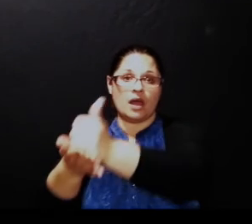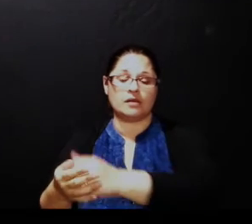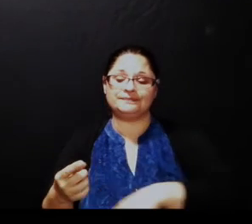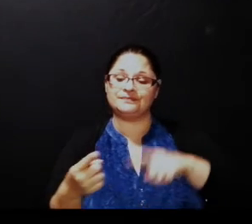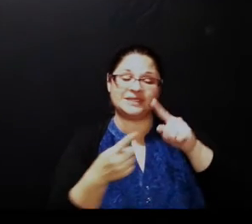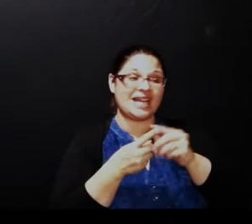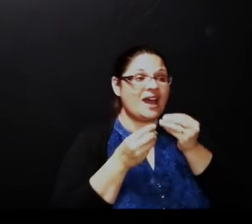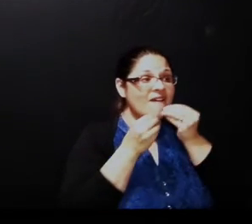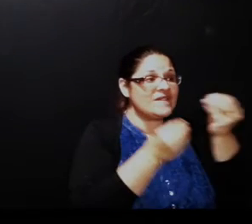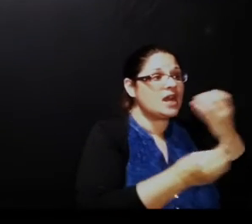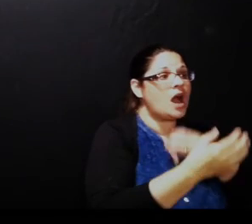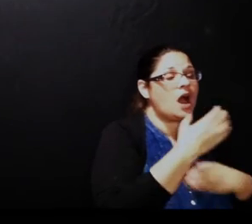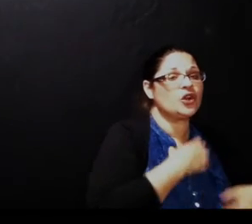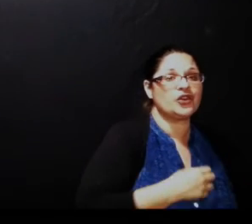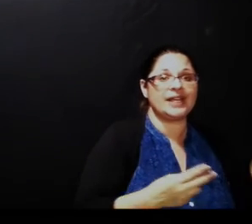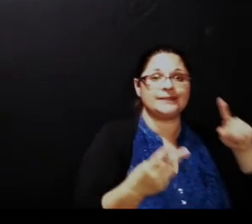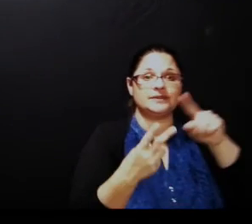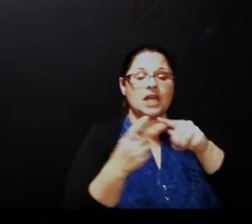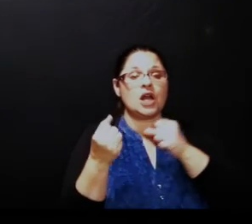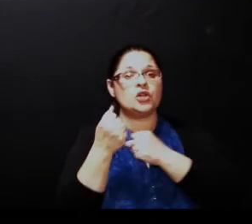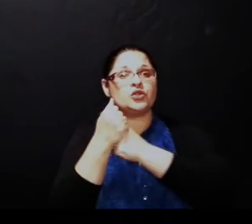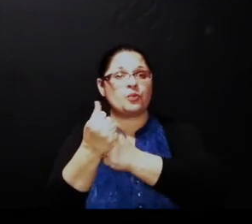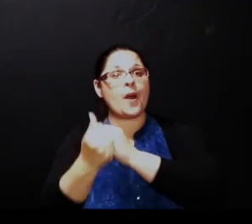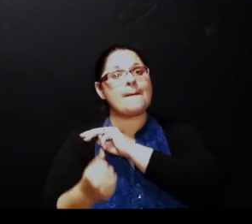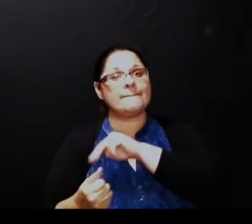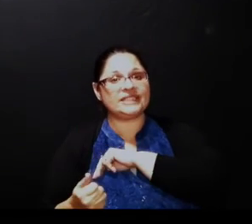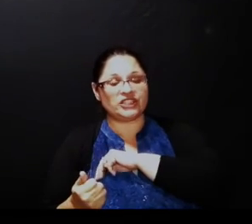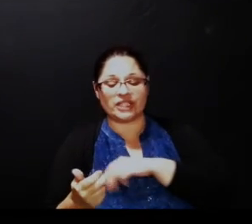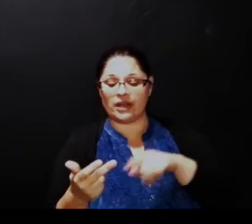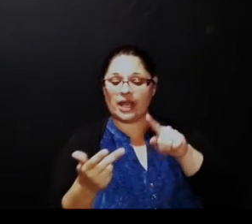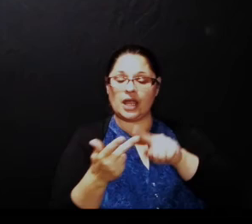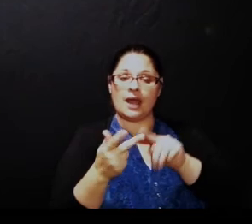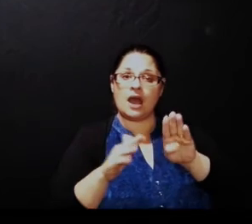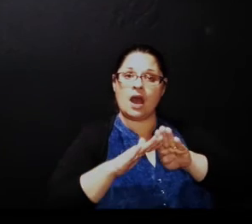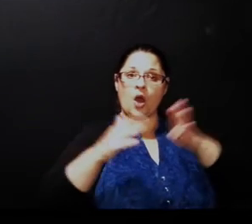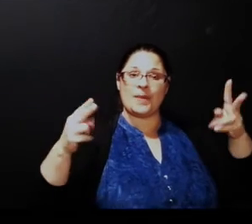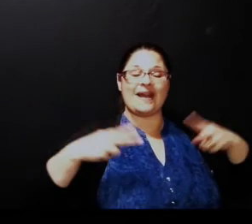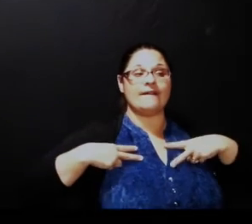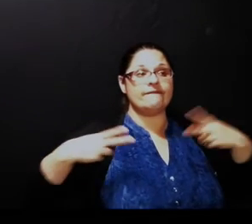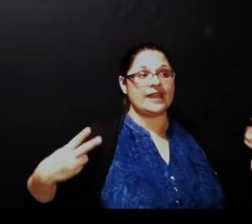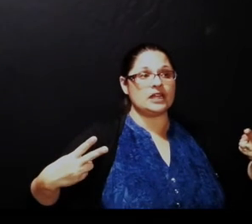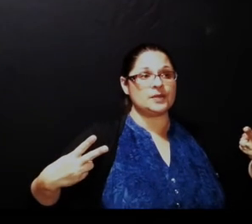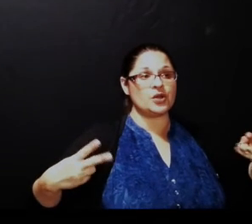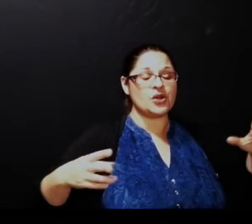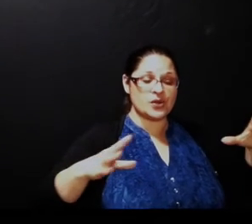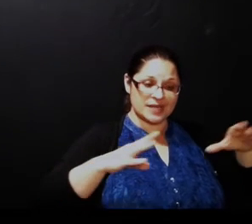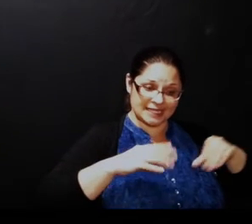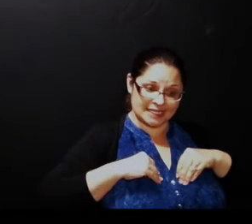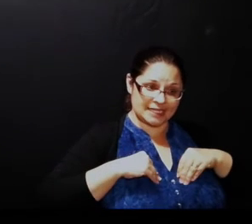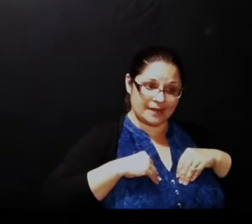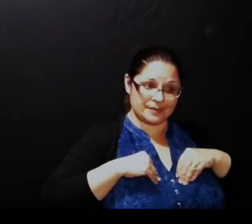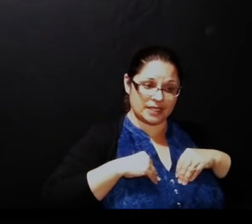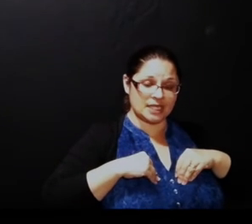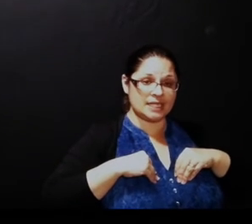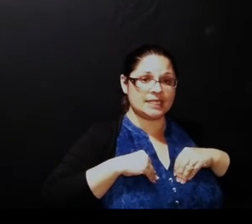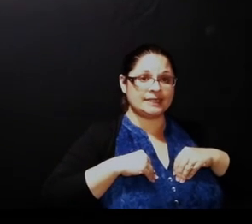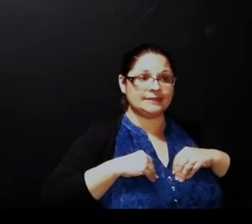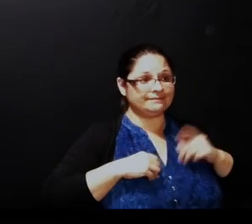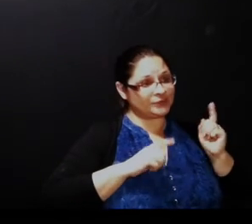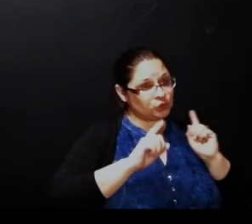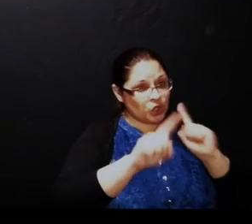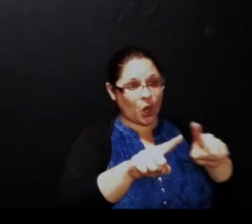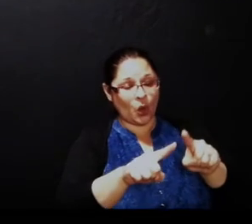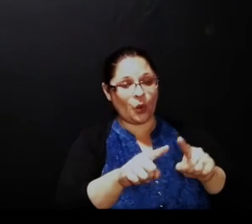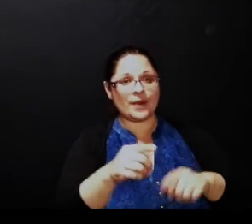missionary. We are to be open if He calls us to go, to go. We are to reach the fatherless. We're to help